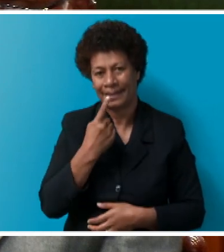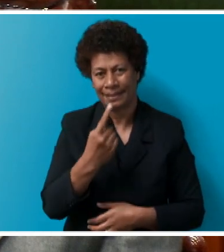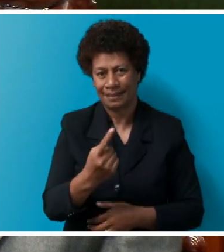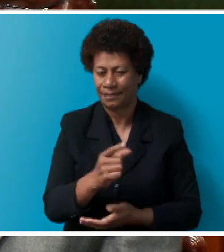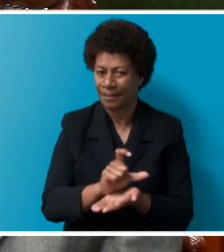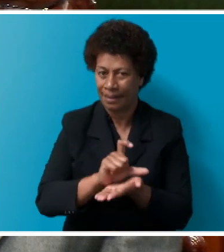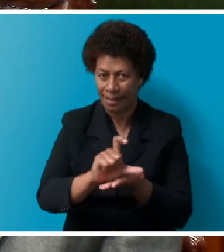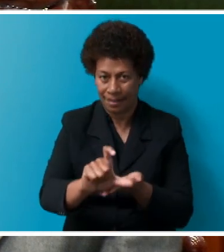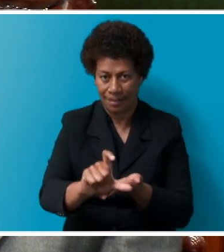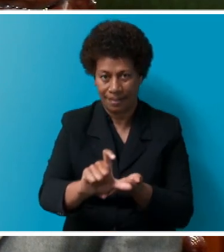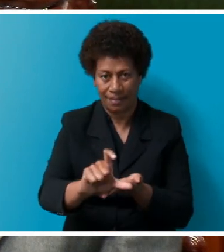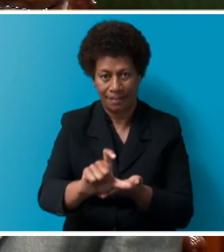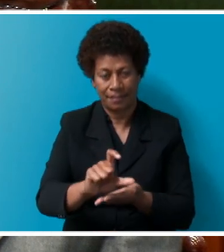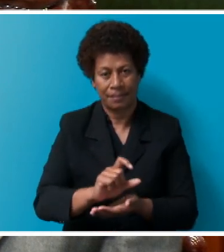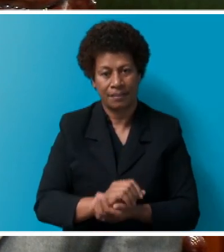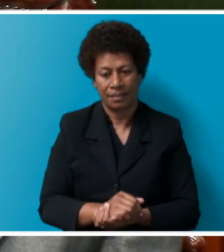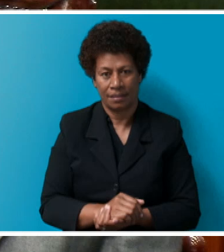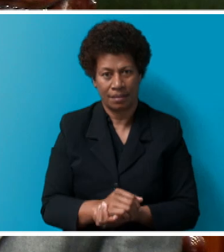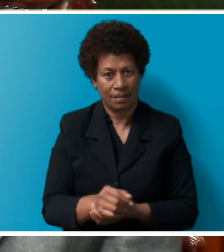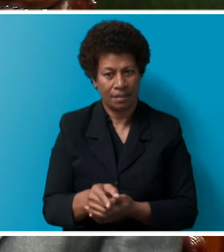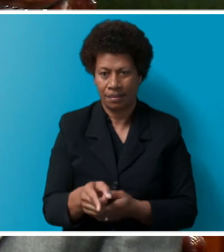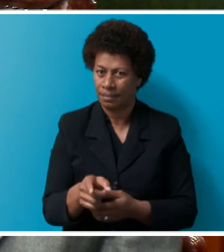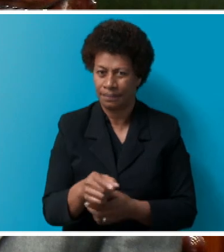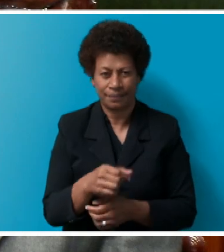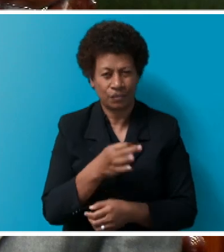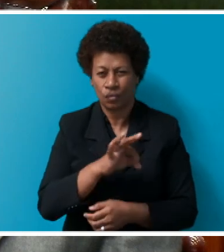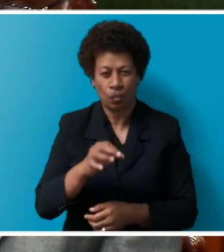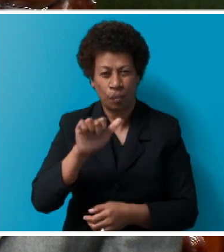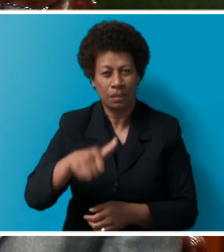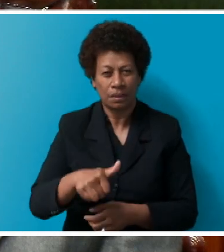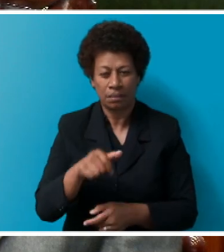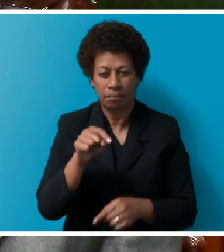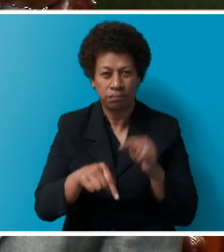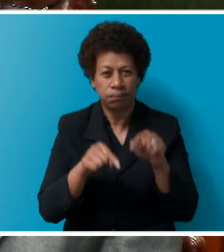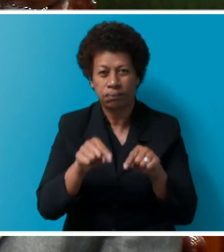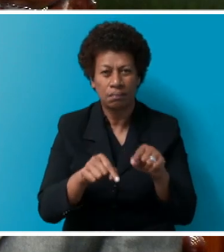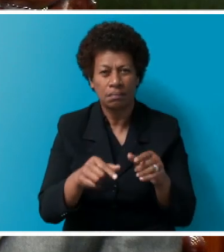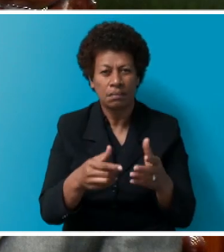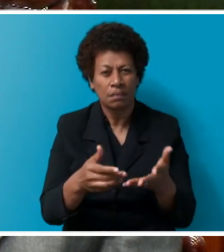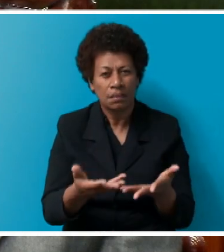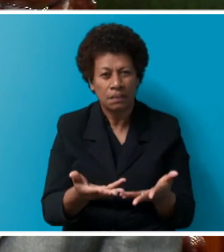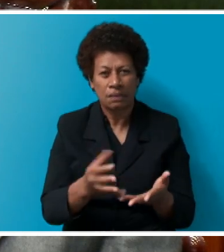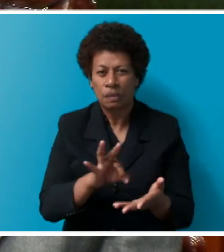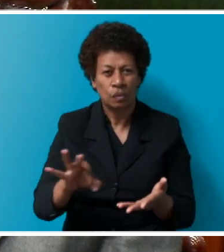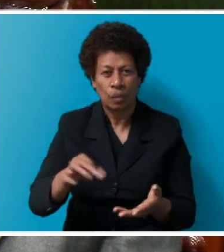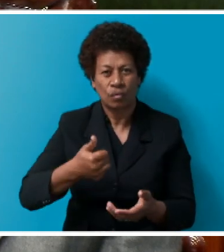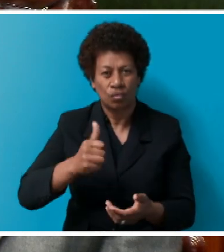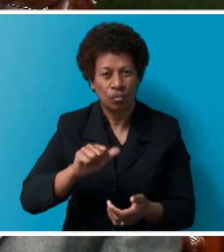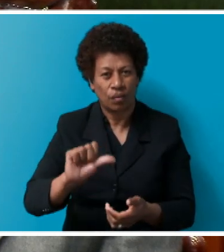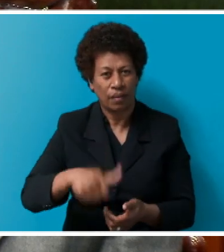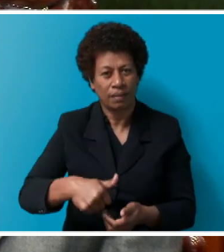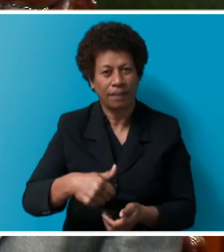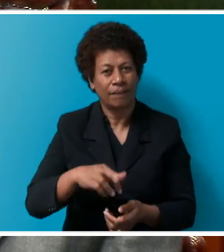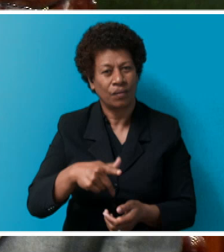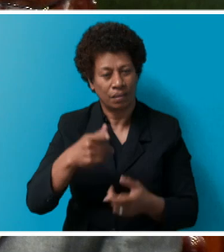manner, condemning the attacks on sacred spaces and reaffirming our government's commitment to